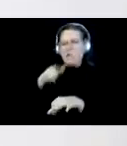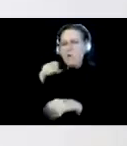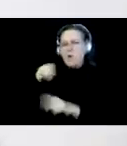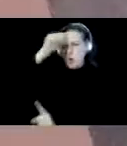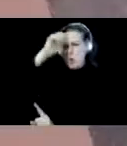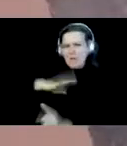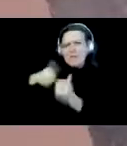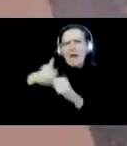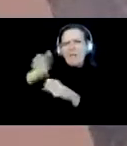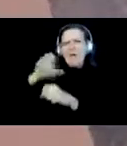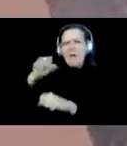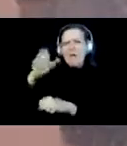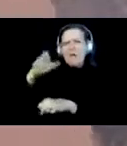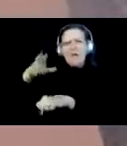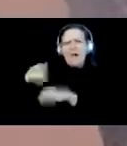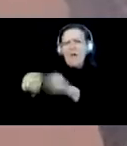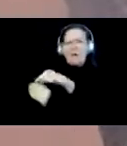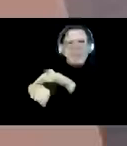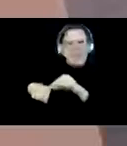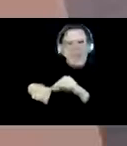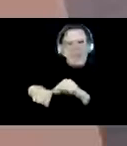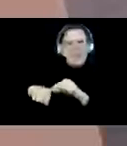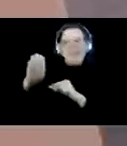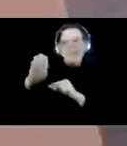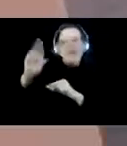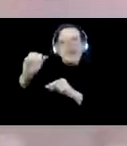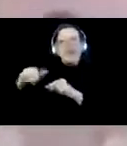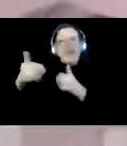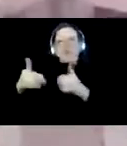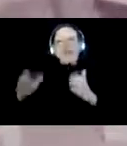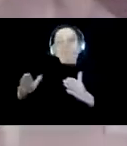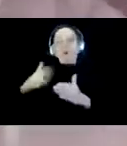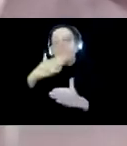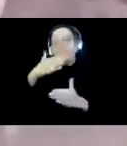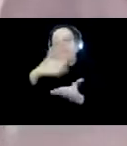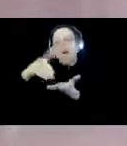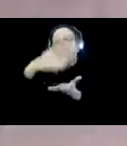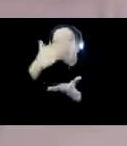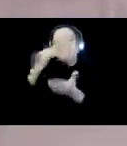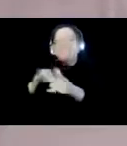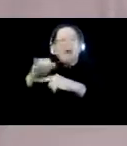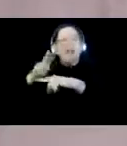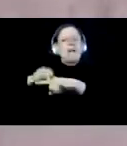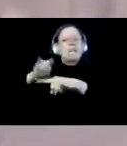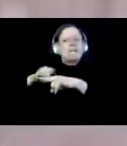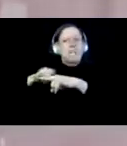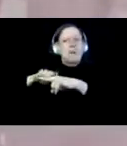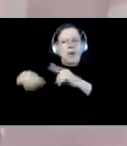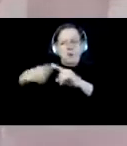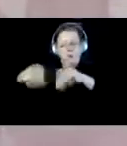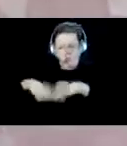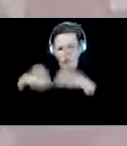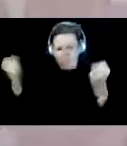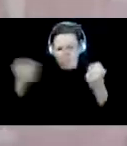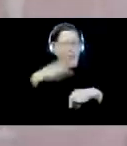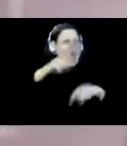hand? The eBay boxes often smell like cigarettes when you open them. So I comb eBay. Of course I can't sleep.